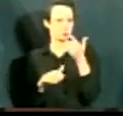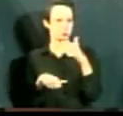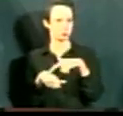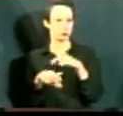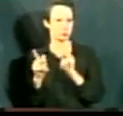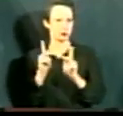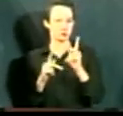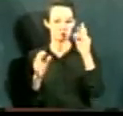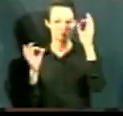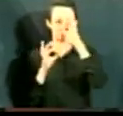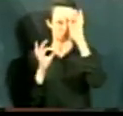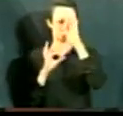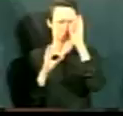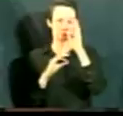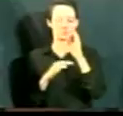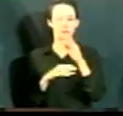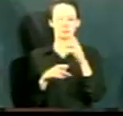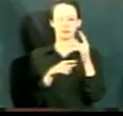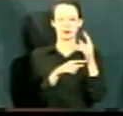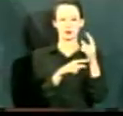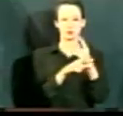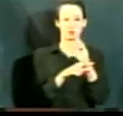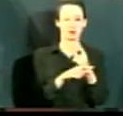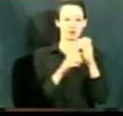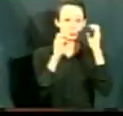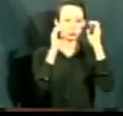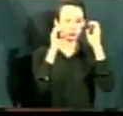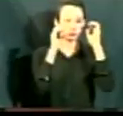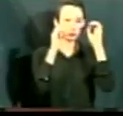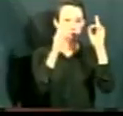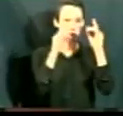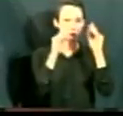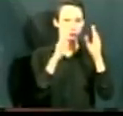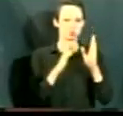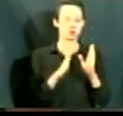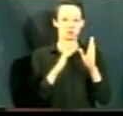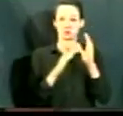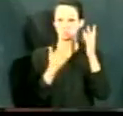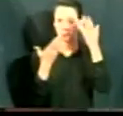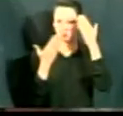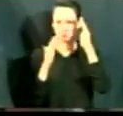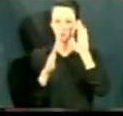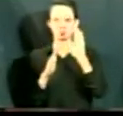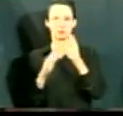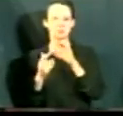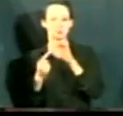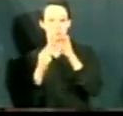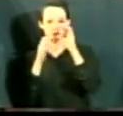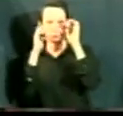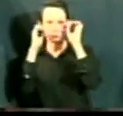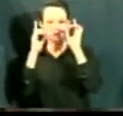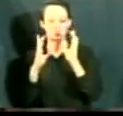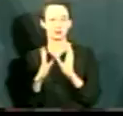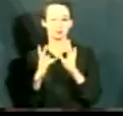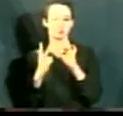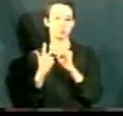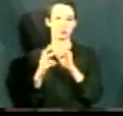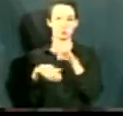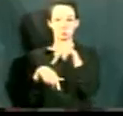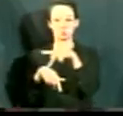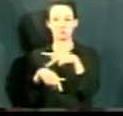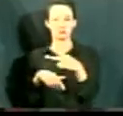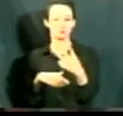Certainly the regular ed teachers don't know what they are. Most of the special ed teachers, some special ed supervisors, principals, and yet this is